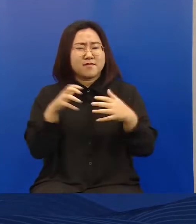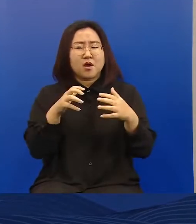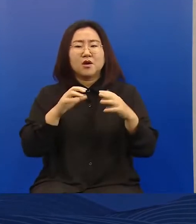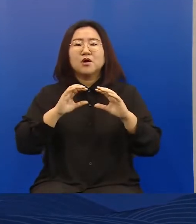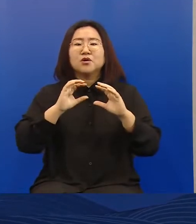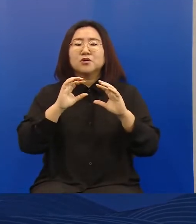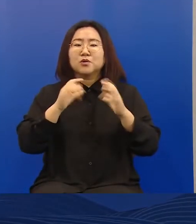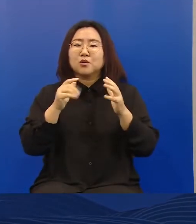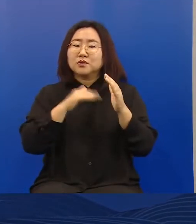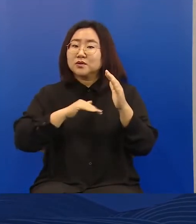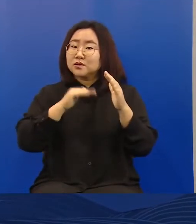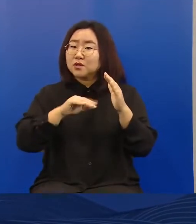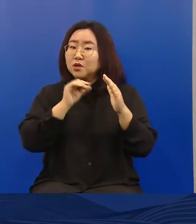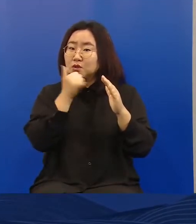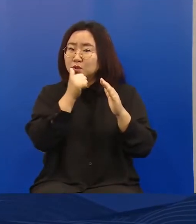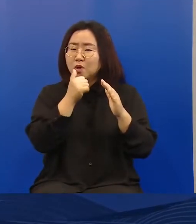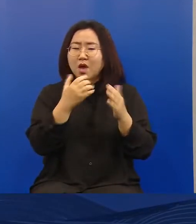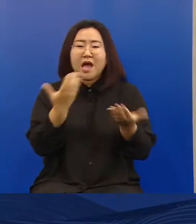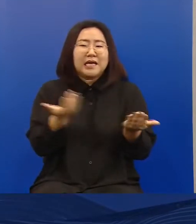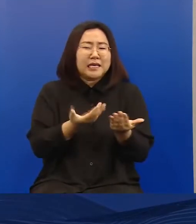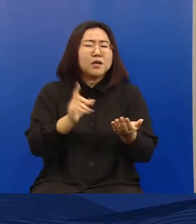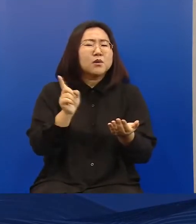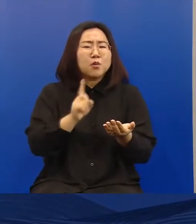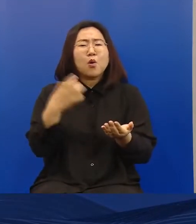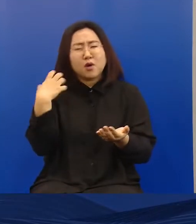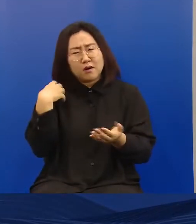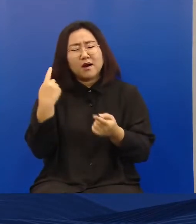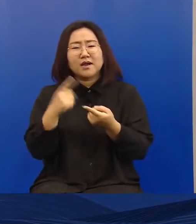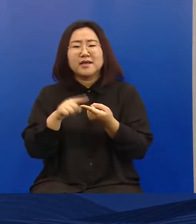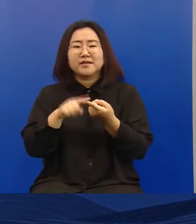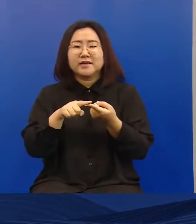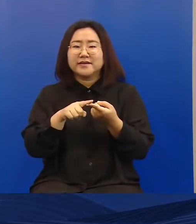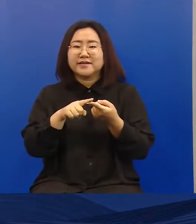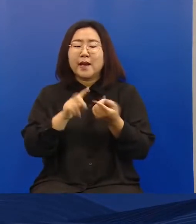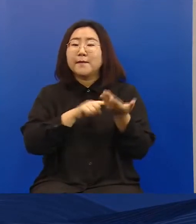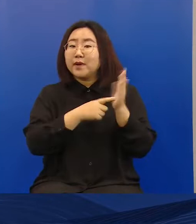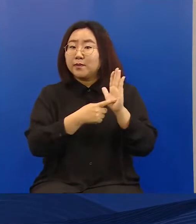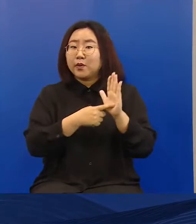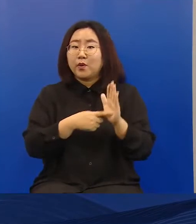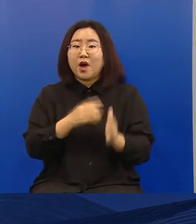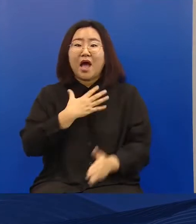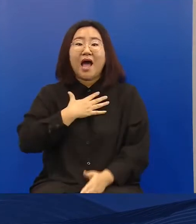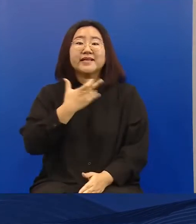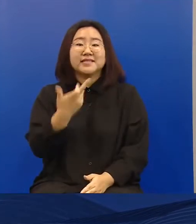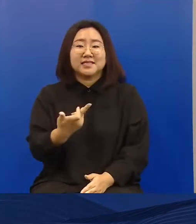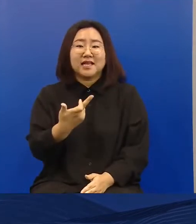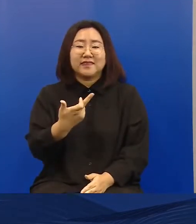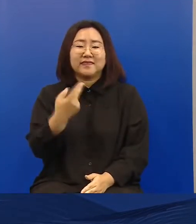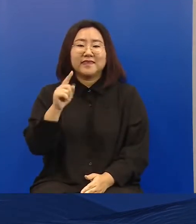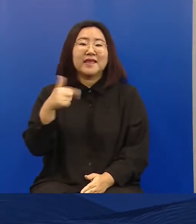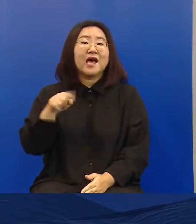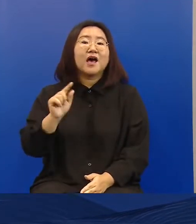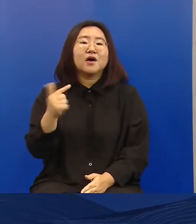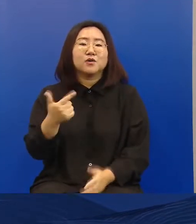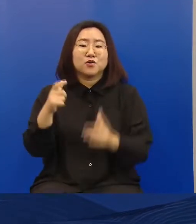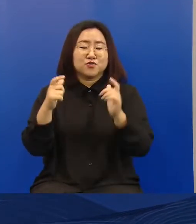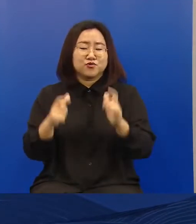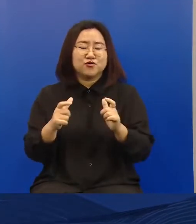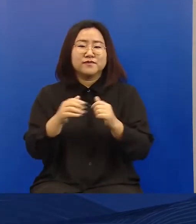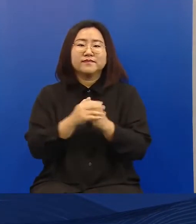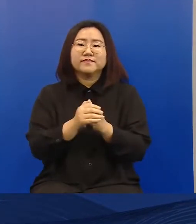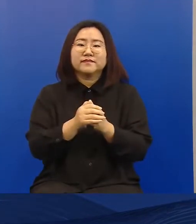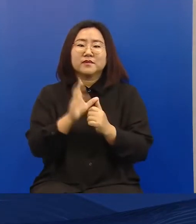will be talking about the human coexistence and cooperation and what the public sign language interpretation has to do with that.